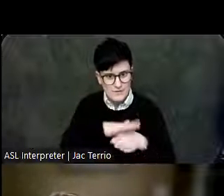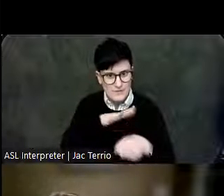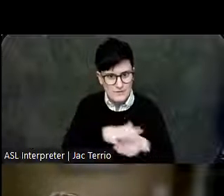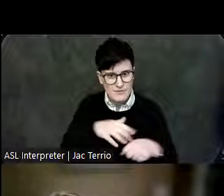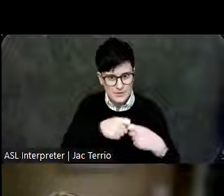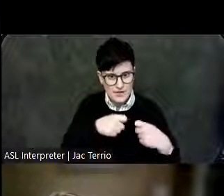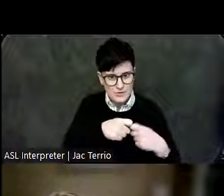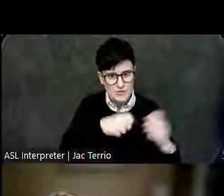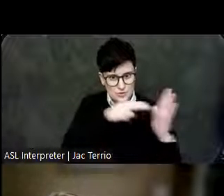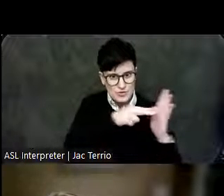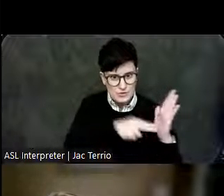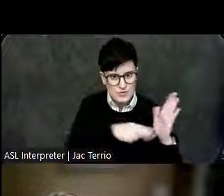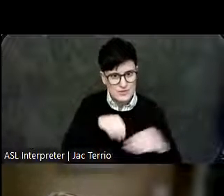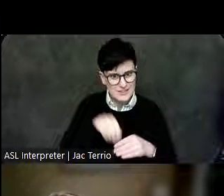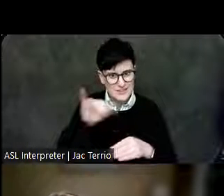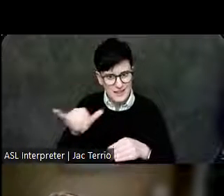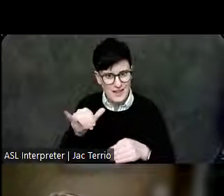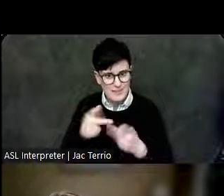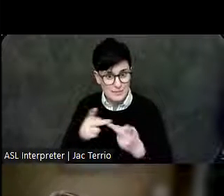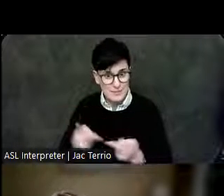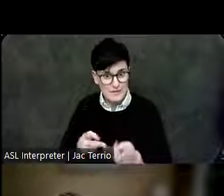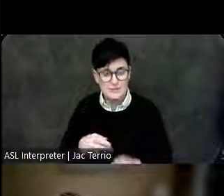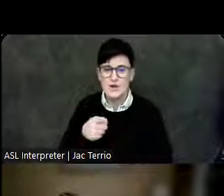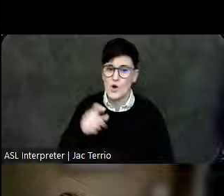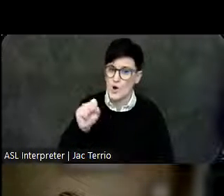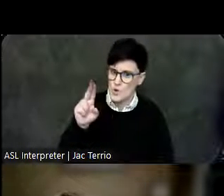about. That's a good idea.